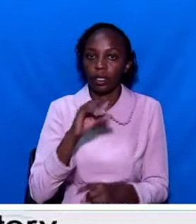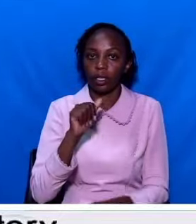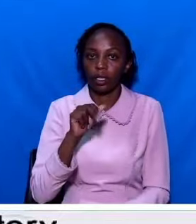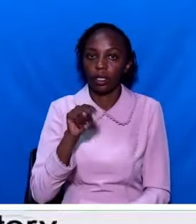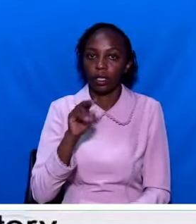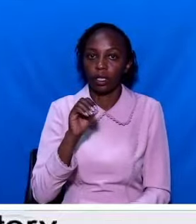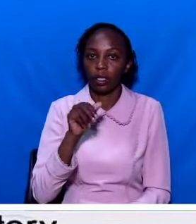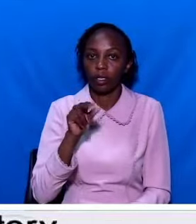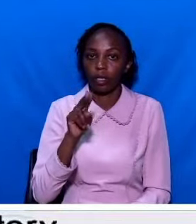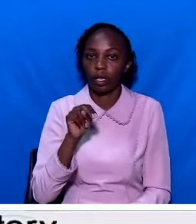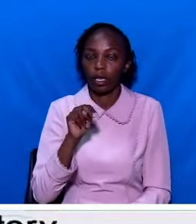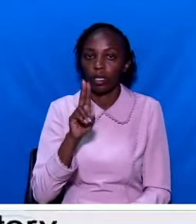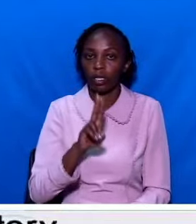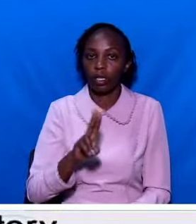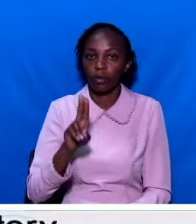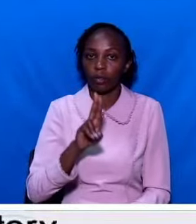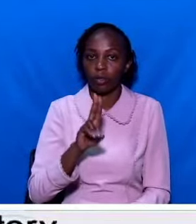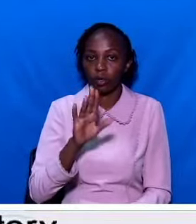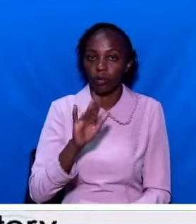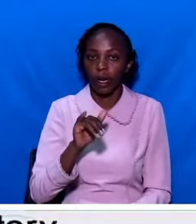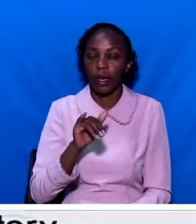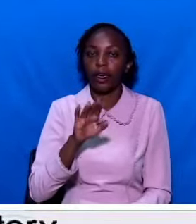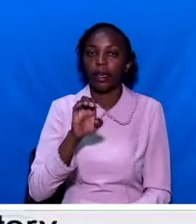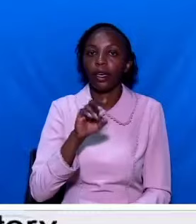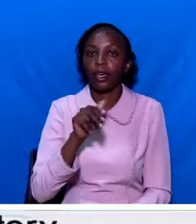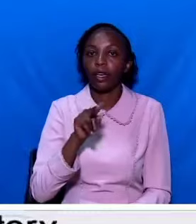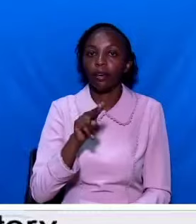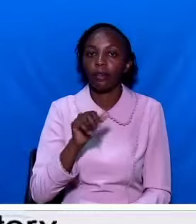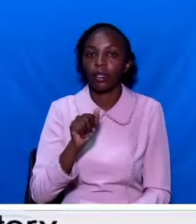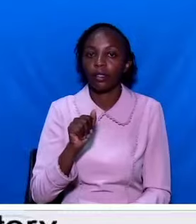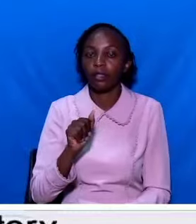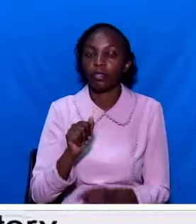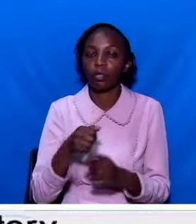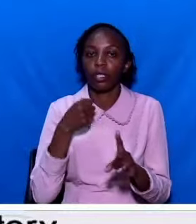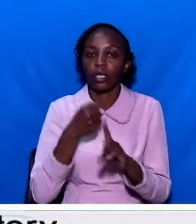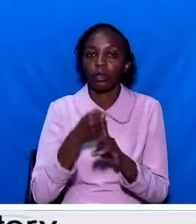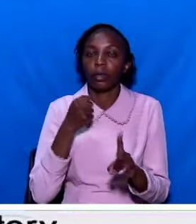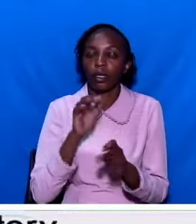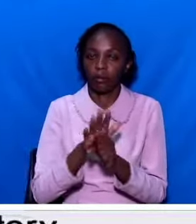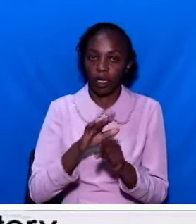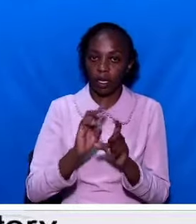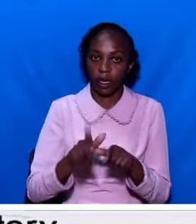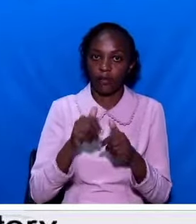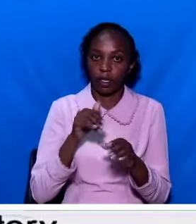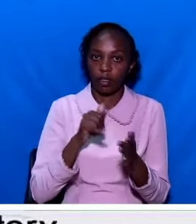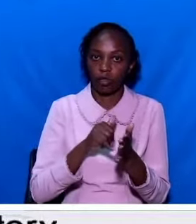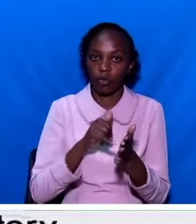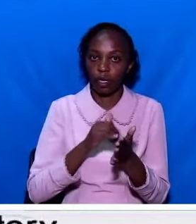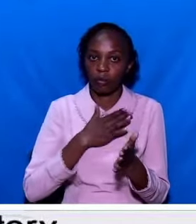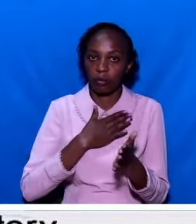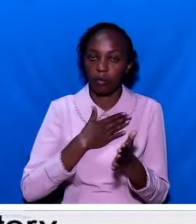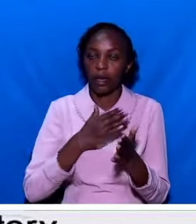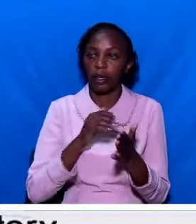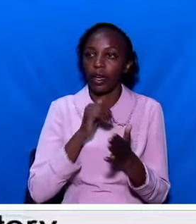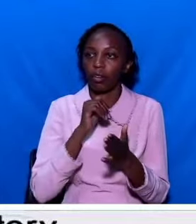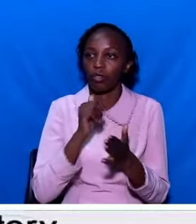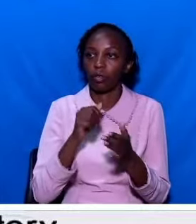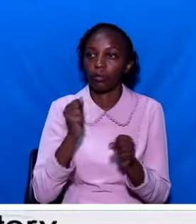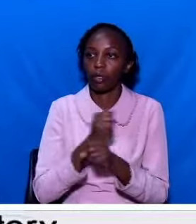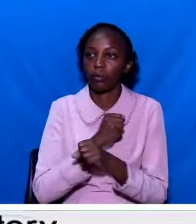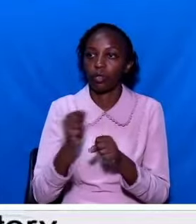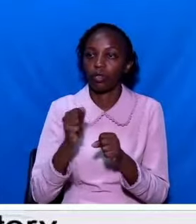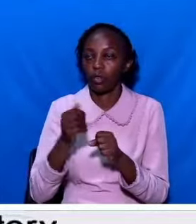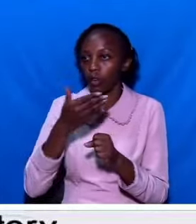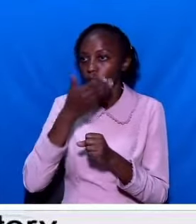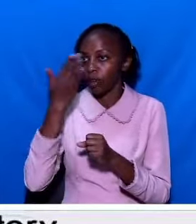by God to really impact many lives, me being one of them. And of course, I can't forget to appreciate